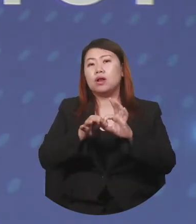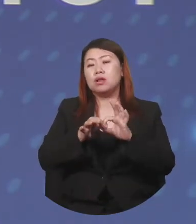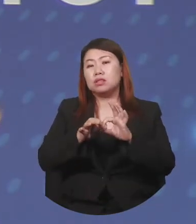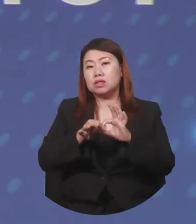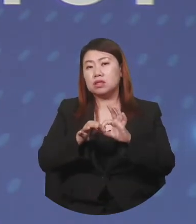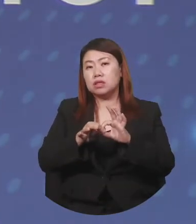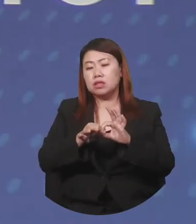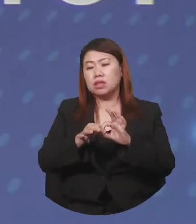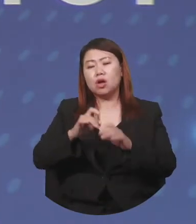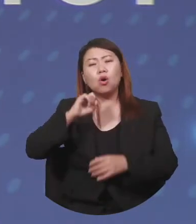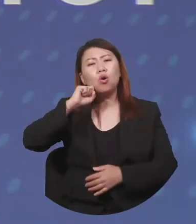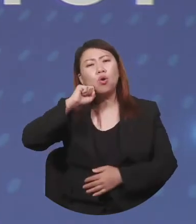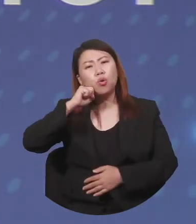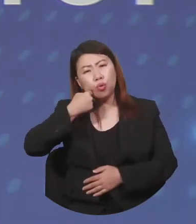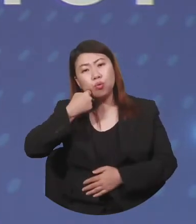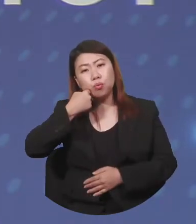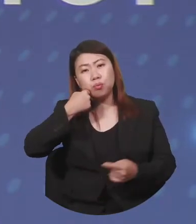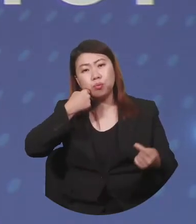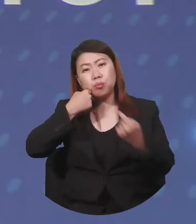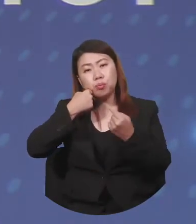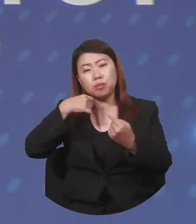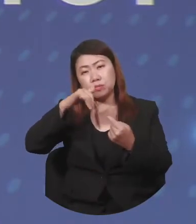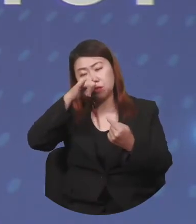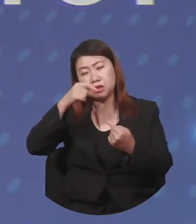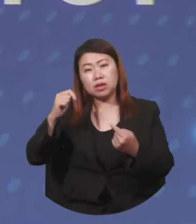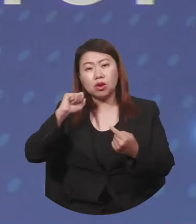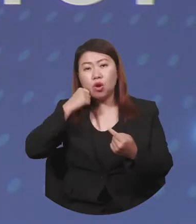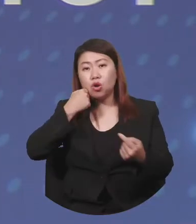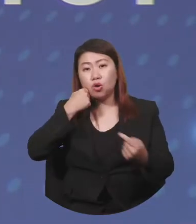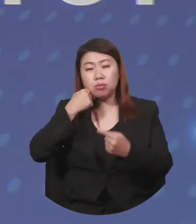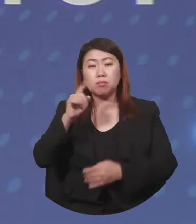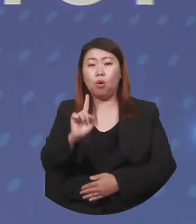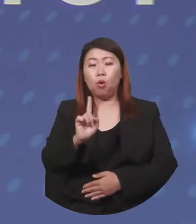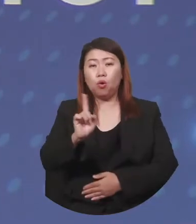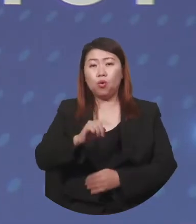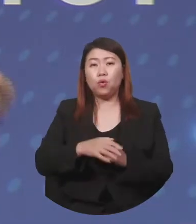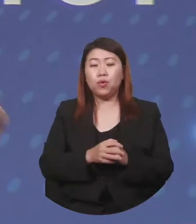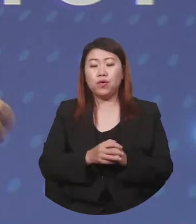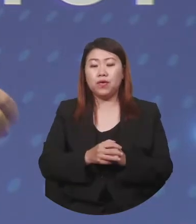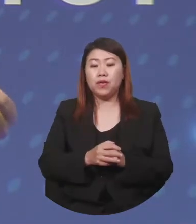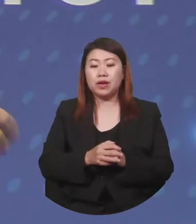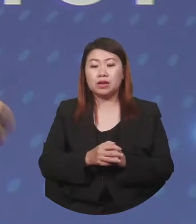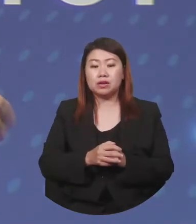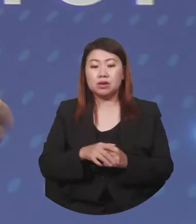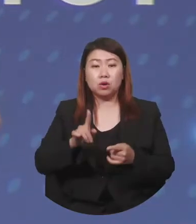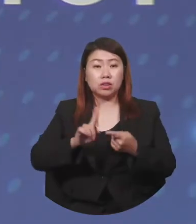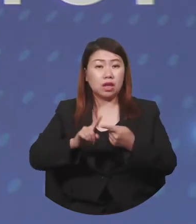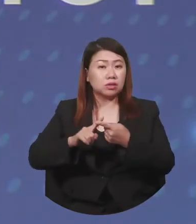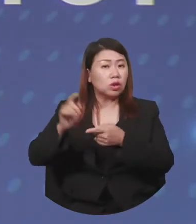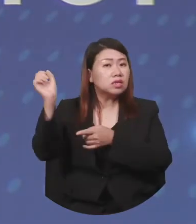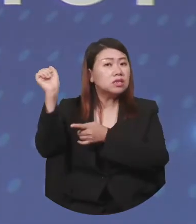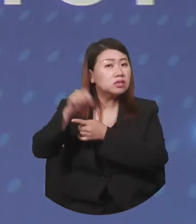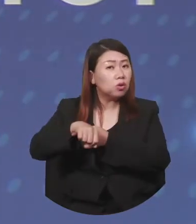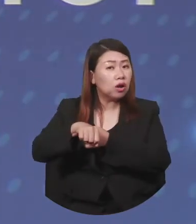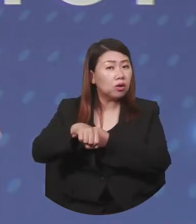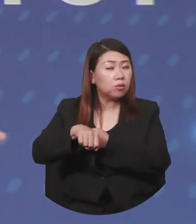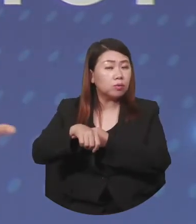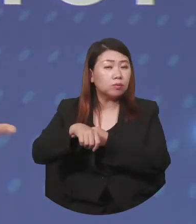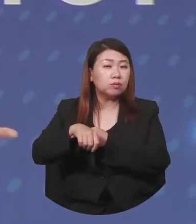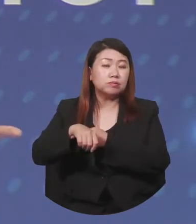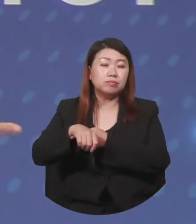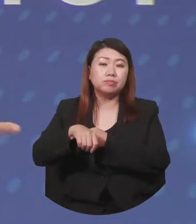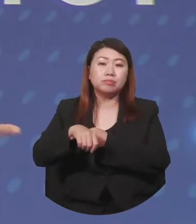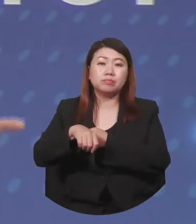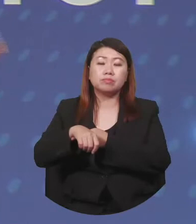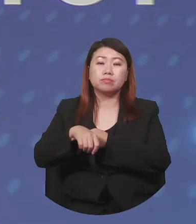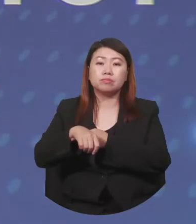and discuss, because there will be another crisis. We're in the middle of several ones that we still have to resolve, and we need to speak openly